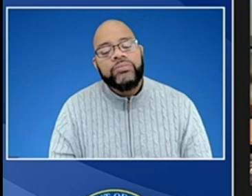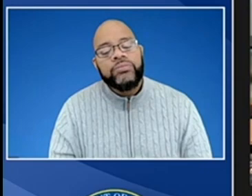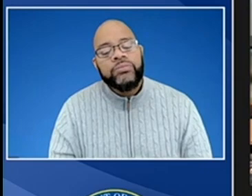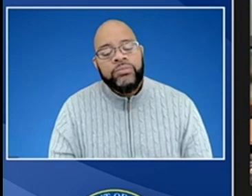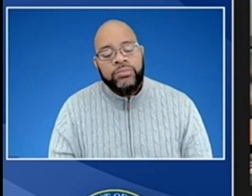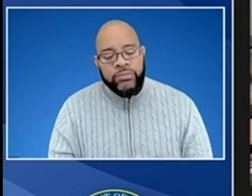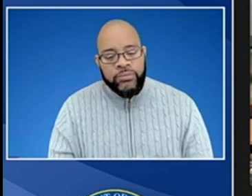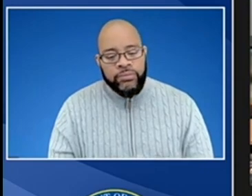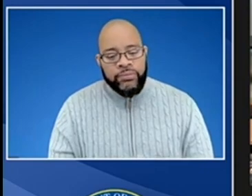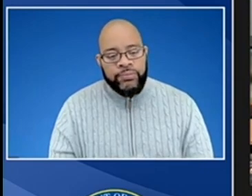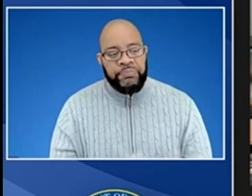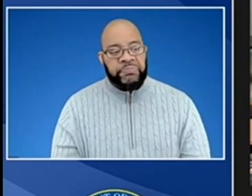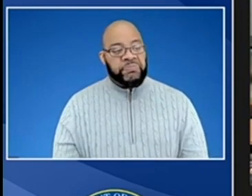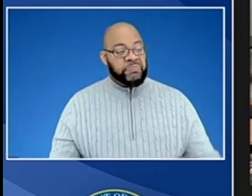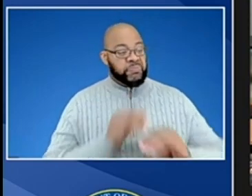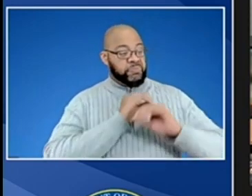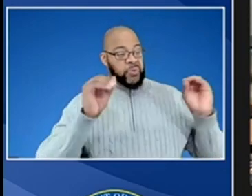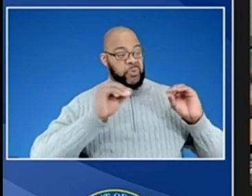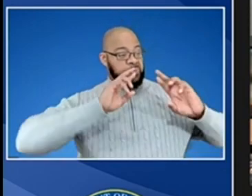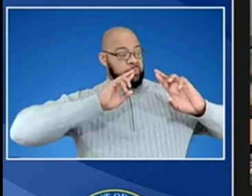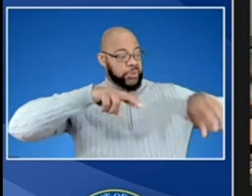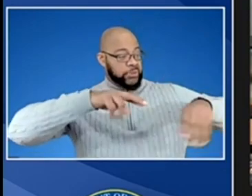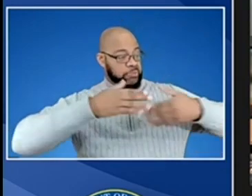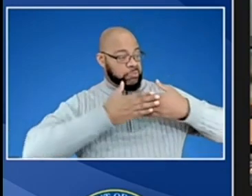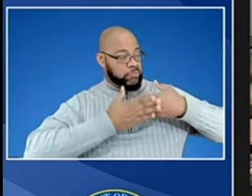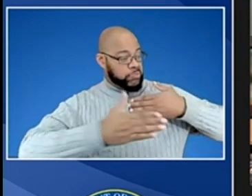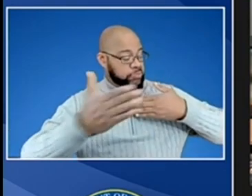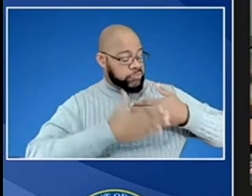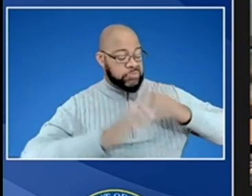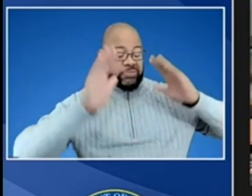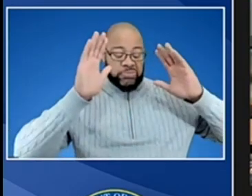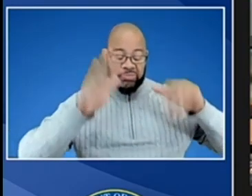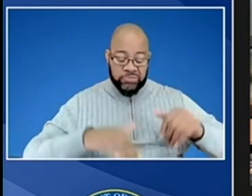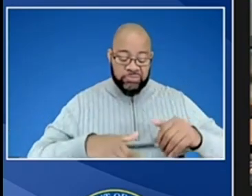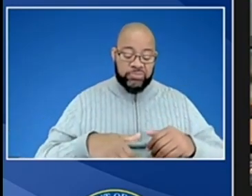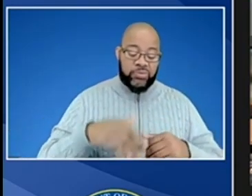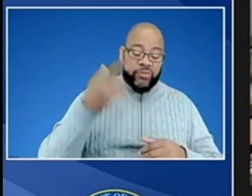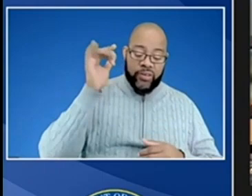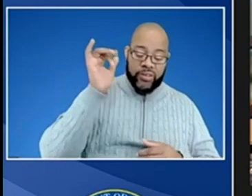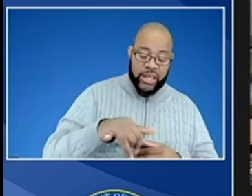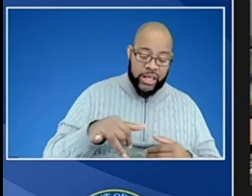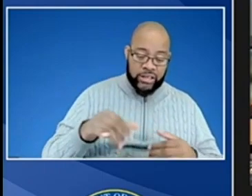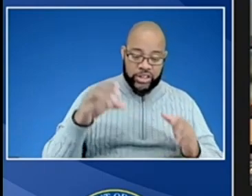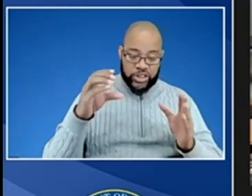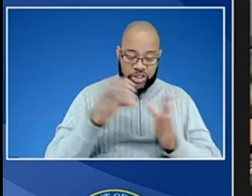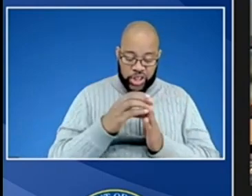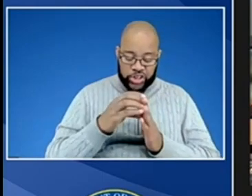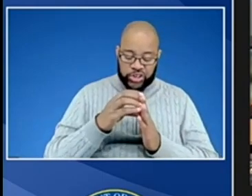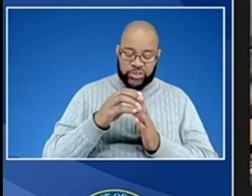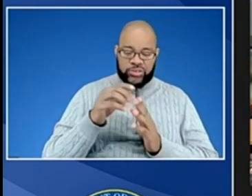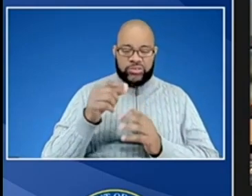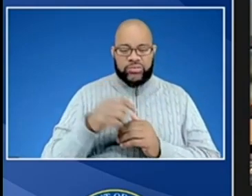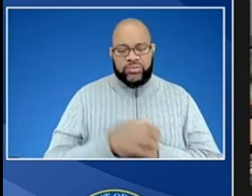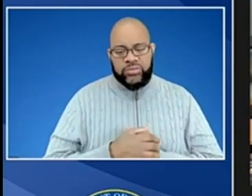Okay, seeing no further hands on that section.